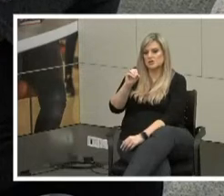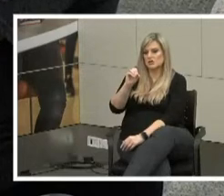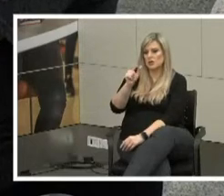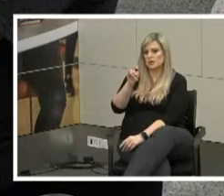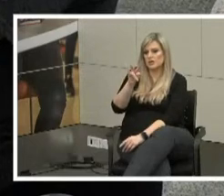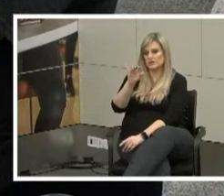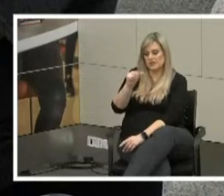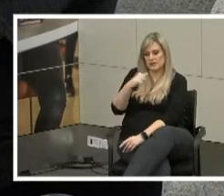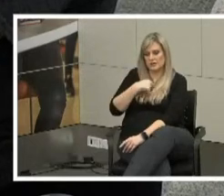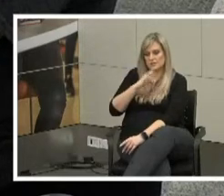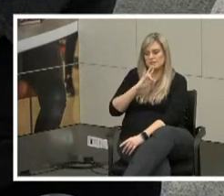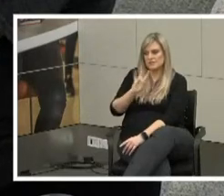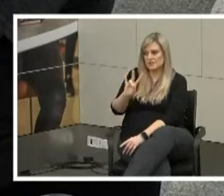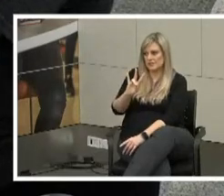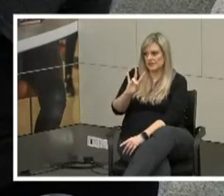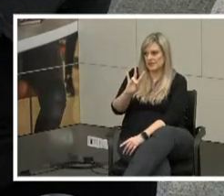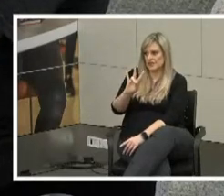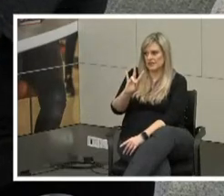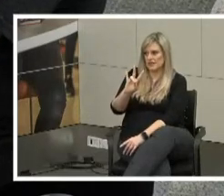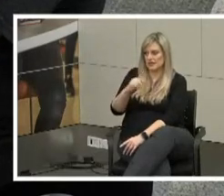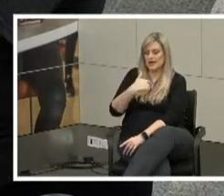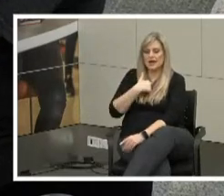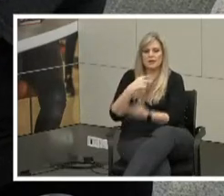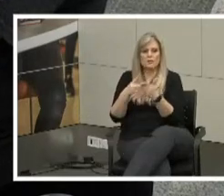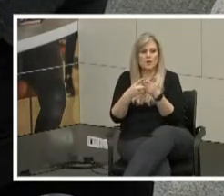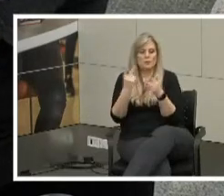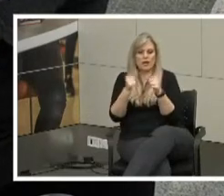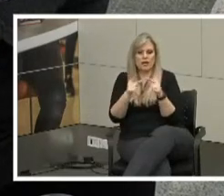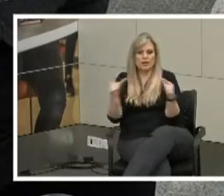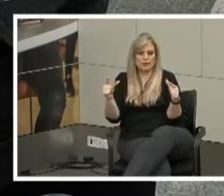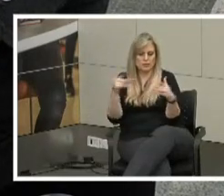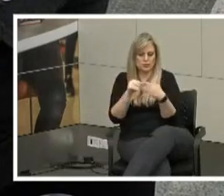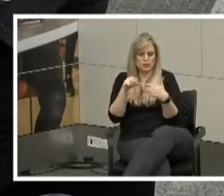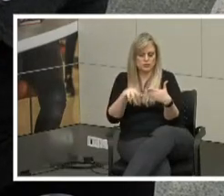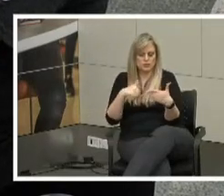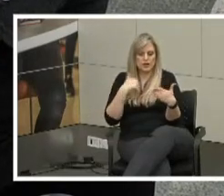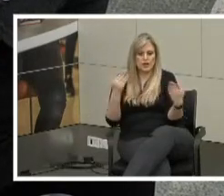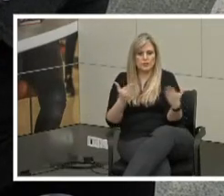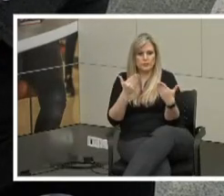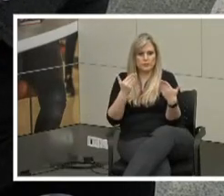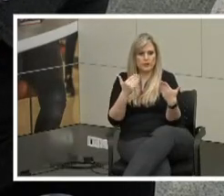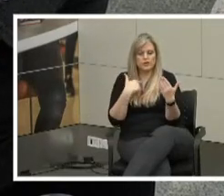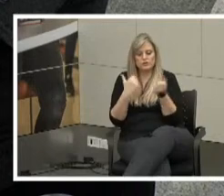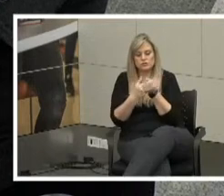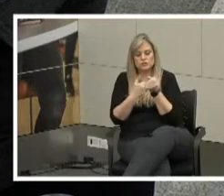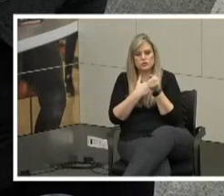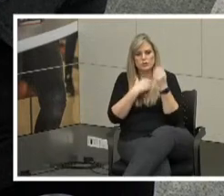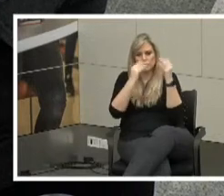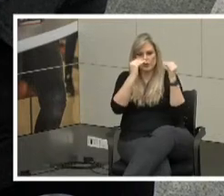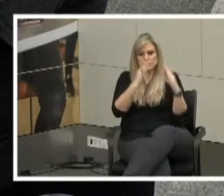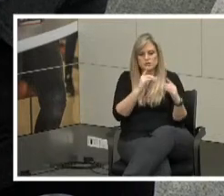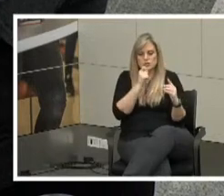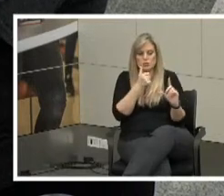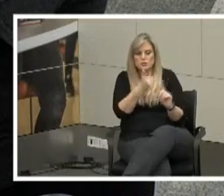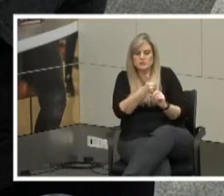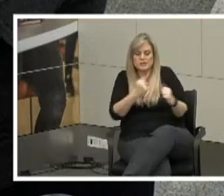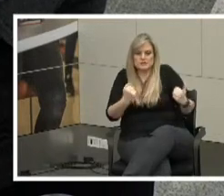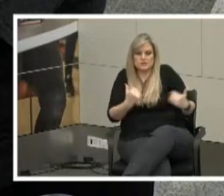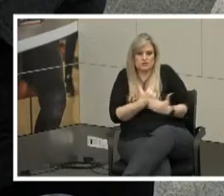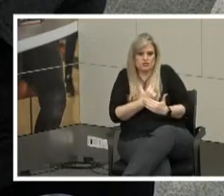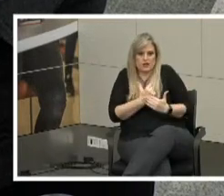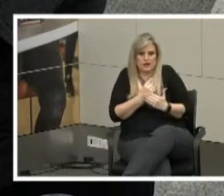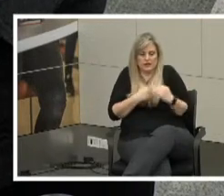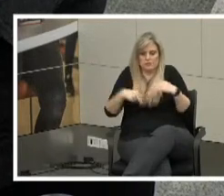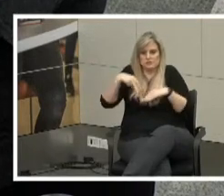7 years old and I am bilingual student I here for my teachers who are too afraid to speak but not